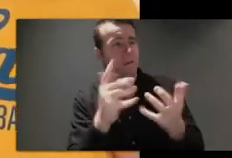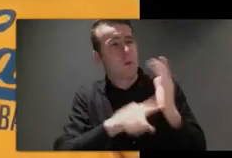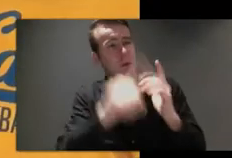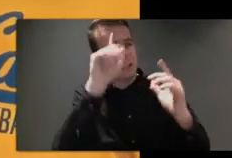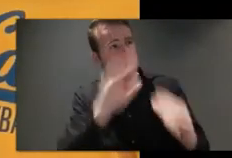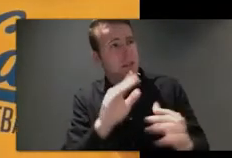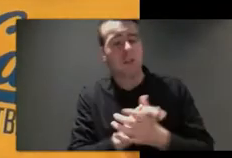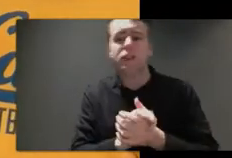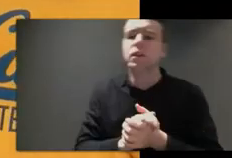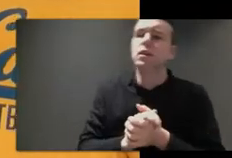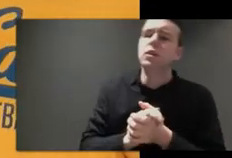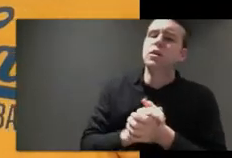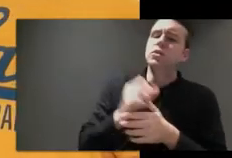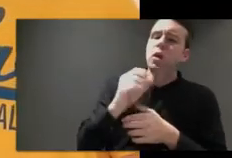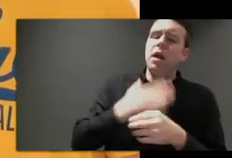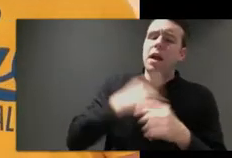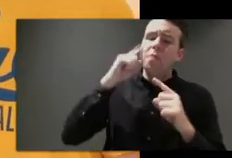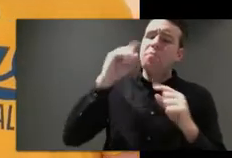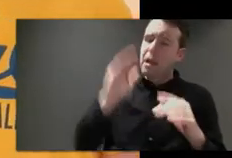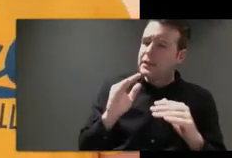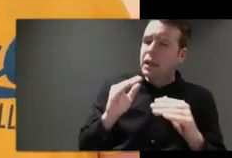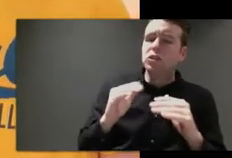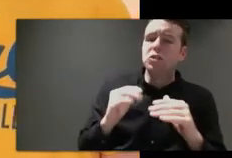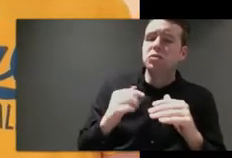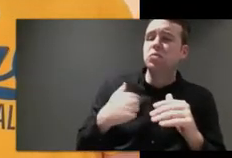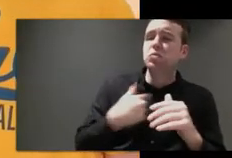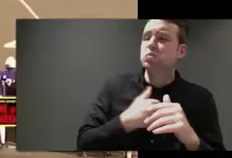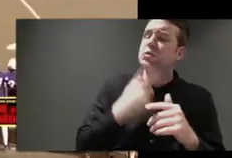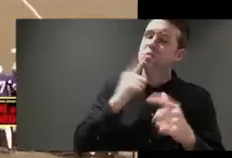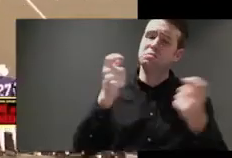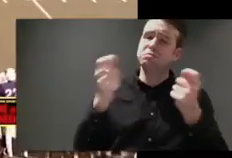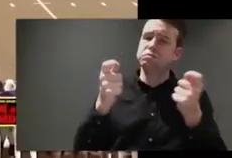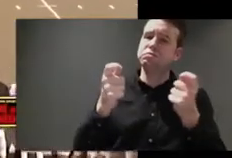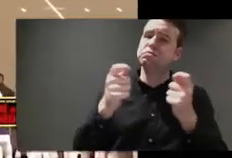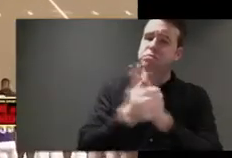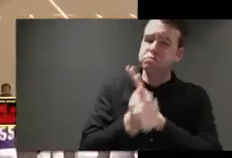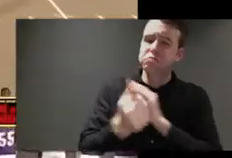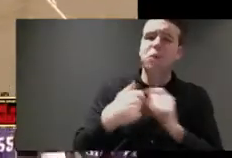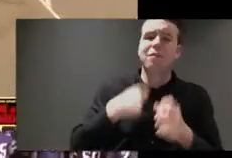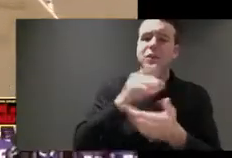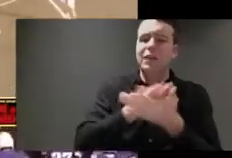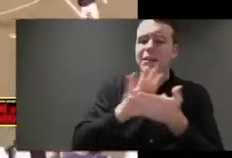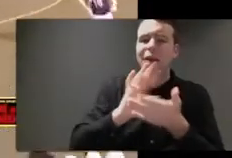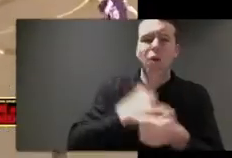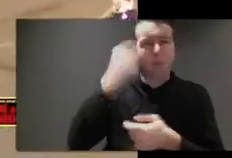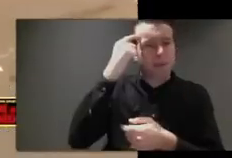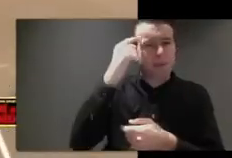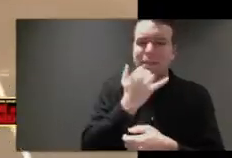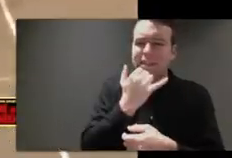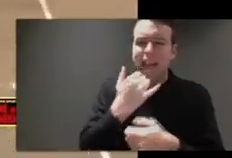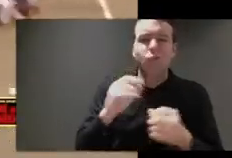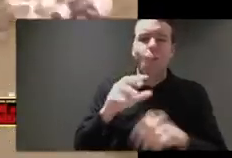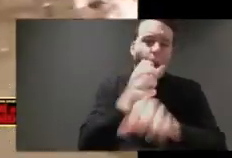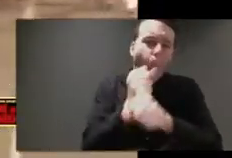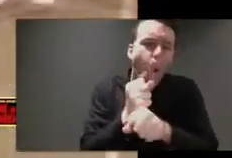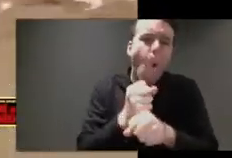for the O-line? So my expectation is just, we were pretty dominant last year. We just got to clean up the mental mistakes such as holdings, false starts. So